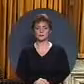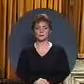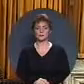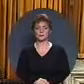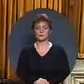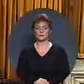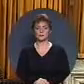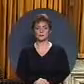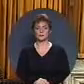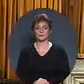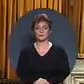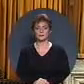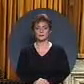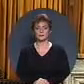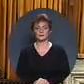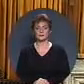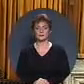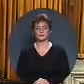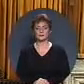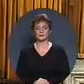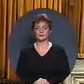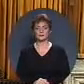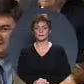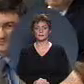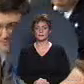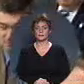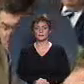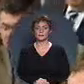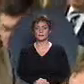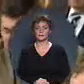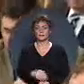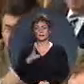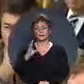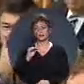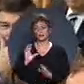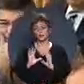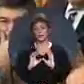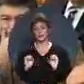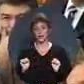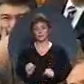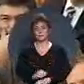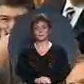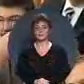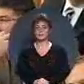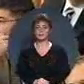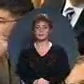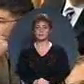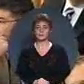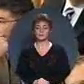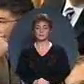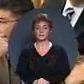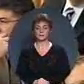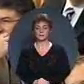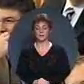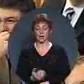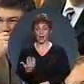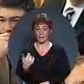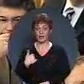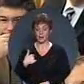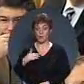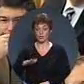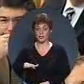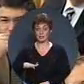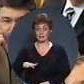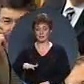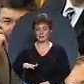The Honourable the President of the Treasury Board. Mr. Speaker, when I was a young fellow growing up in Canada, I would often go to